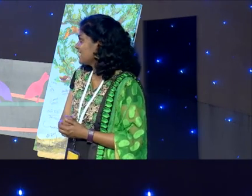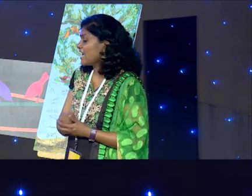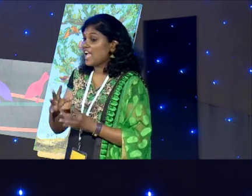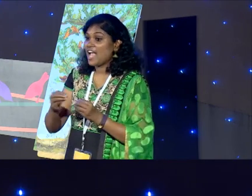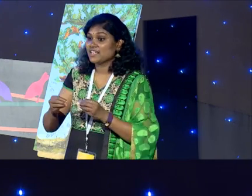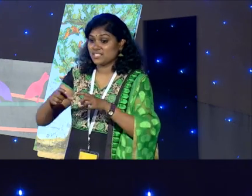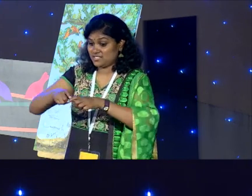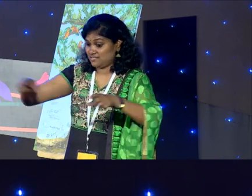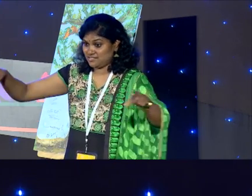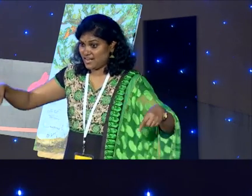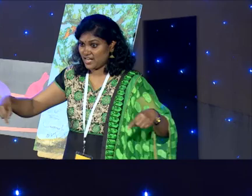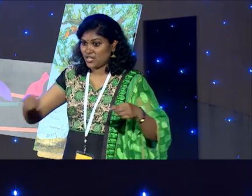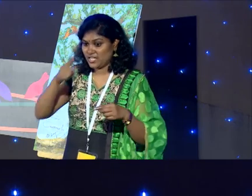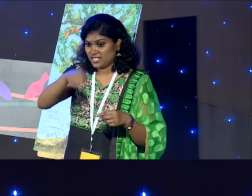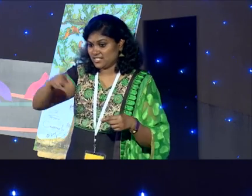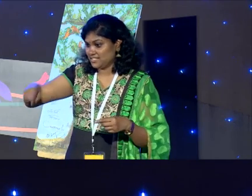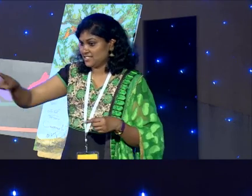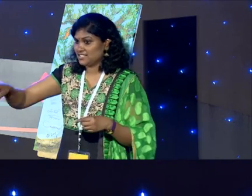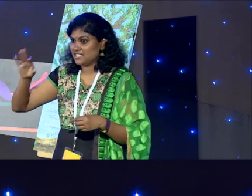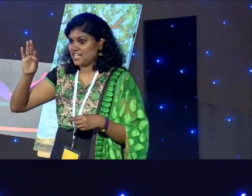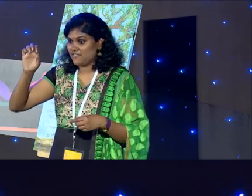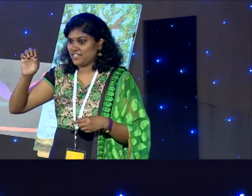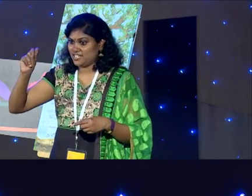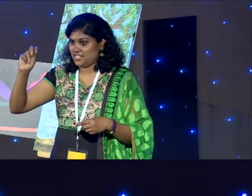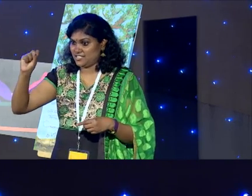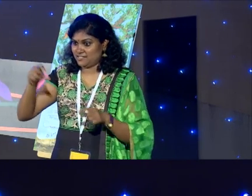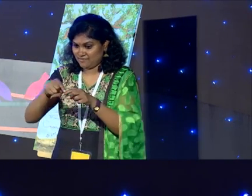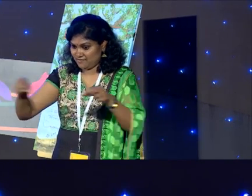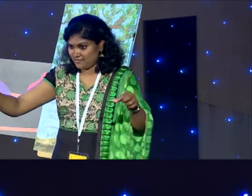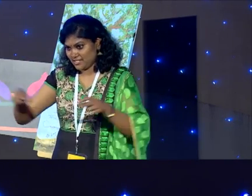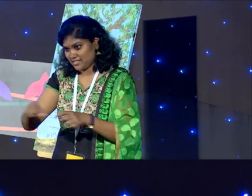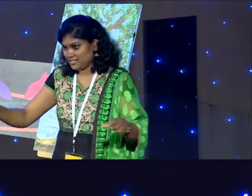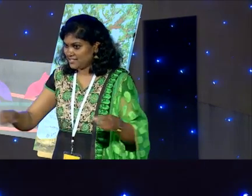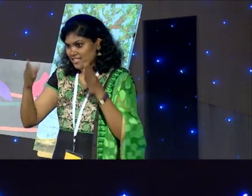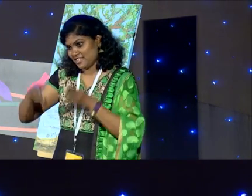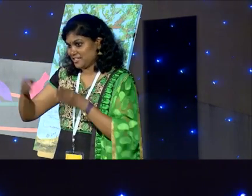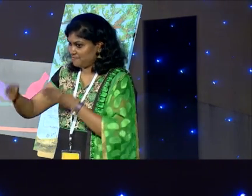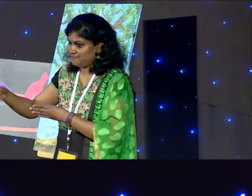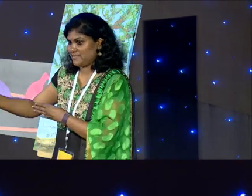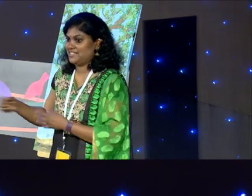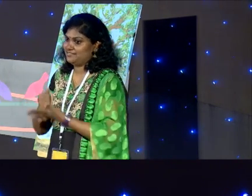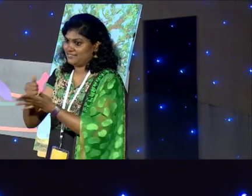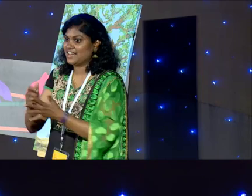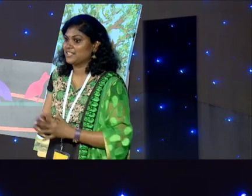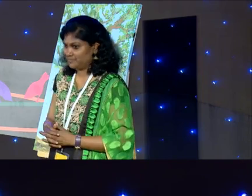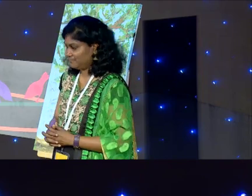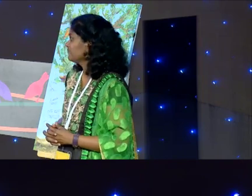around their land, for example. Or like teach them new skill sets. Next slide.